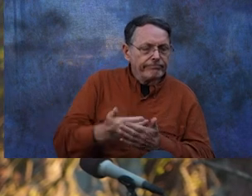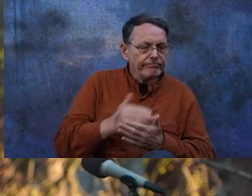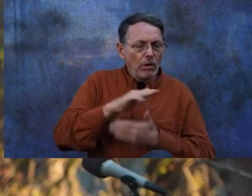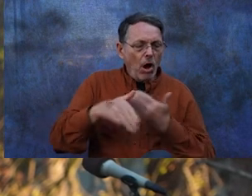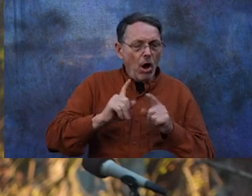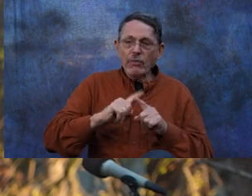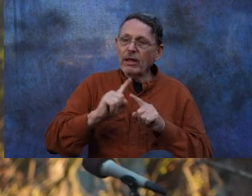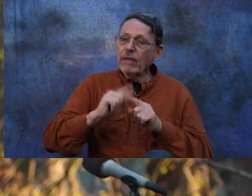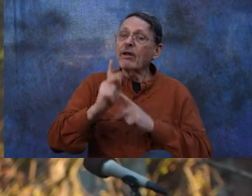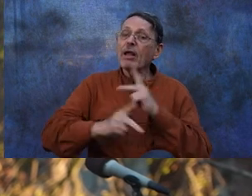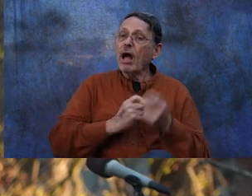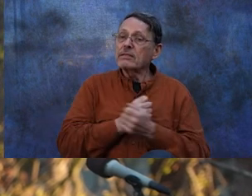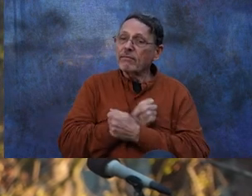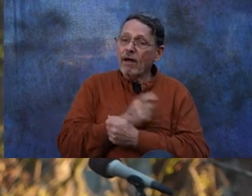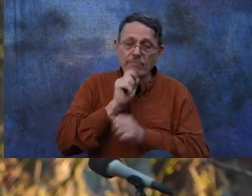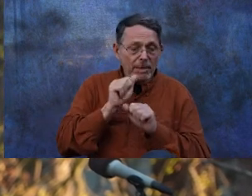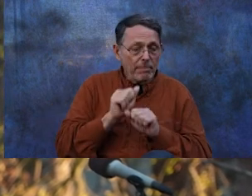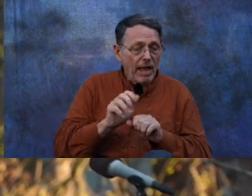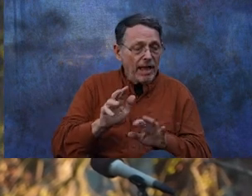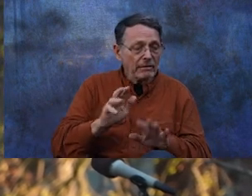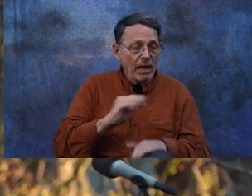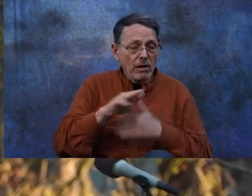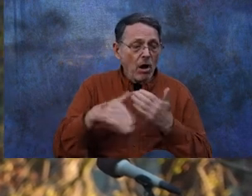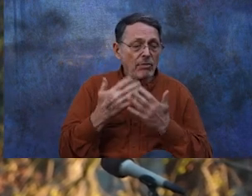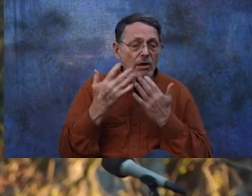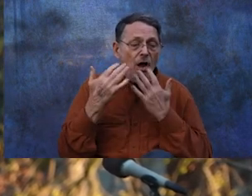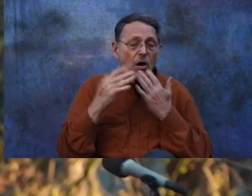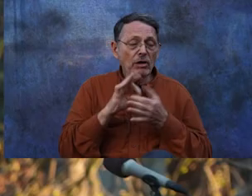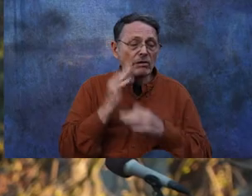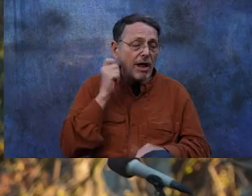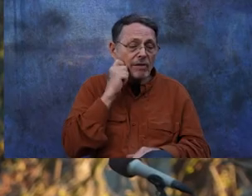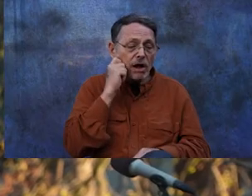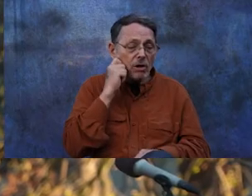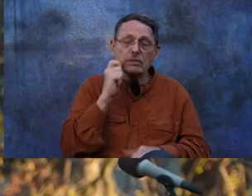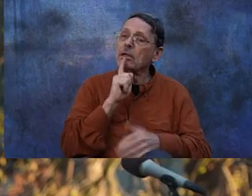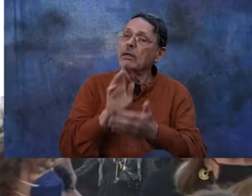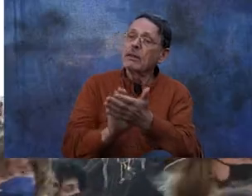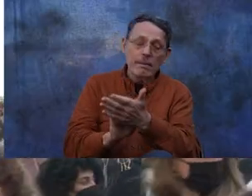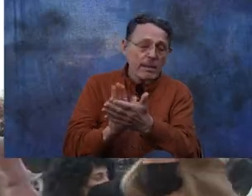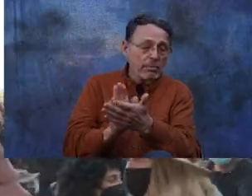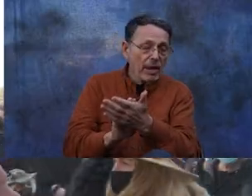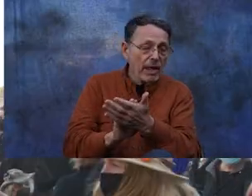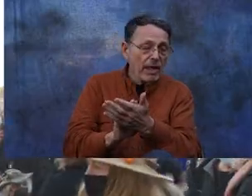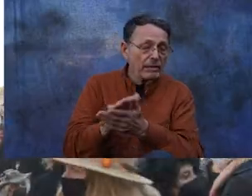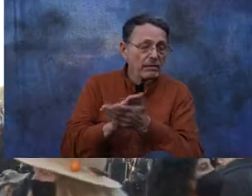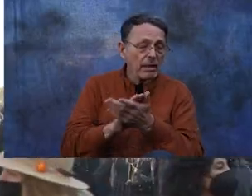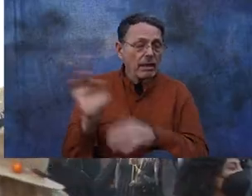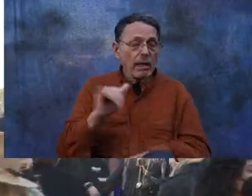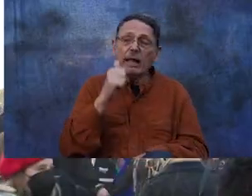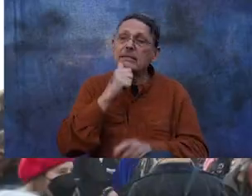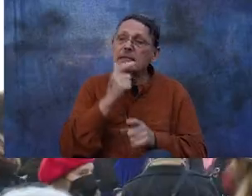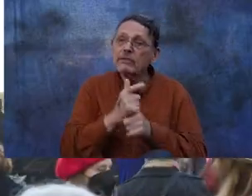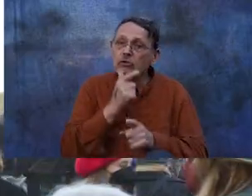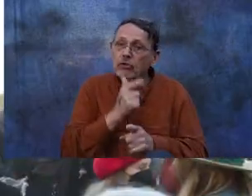of love be blessed, and all the colors of our skin be praised,